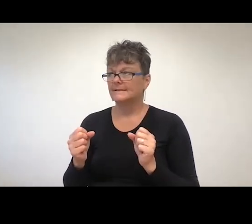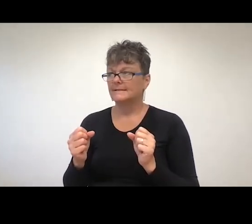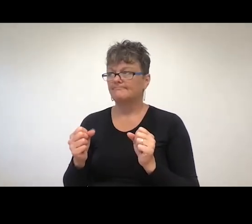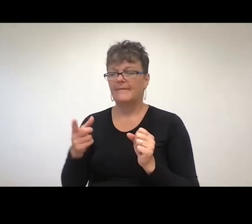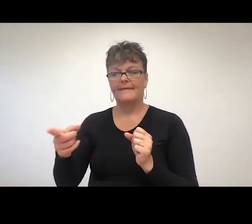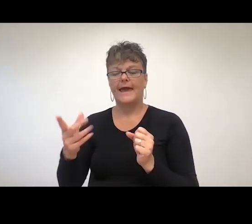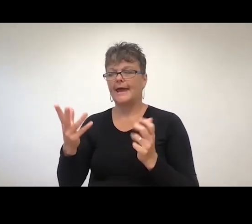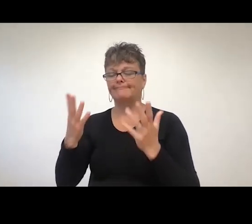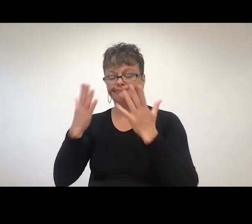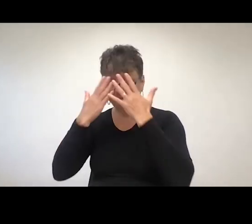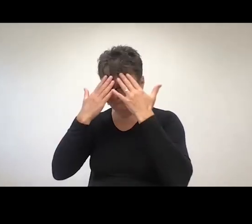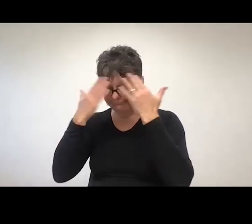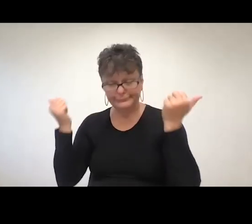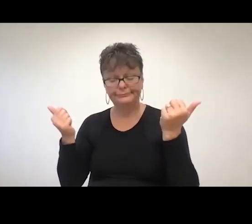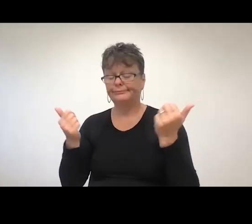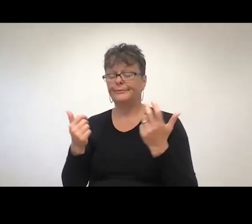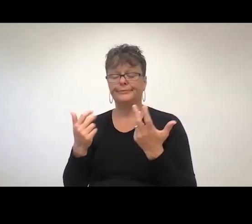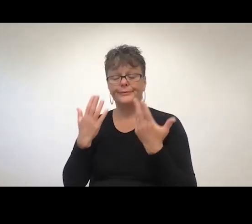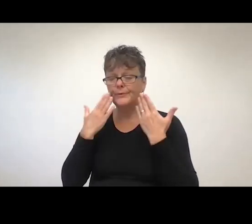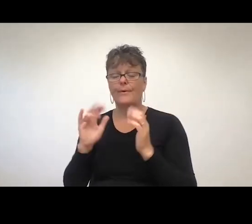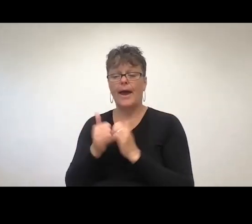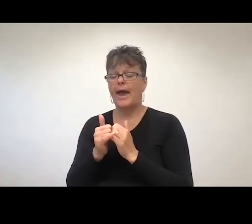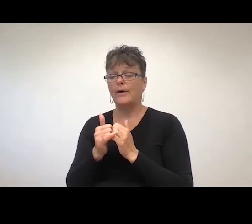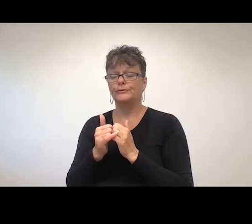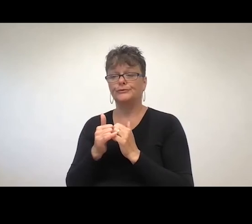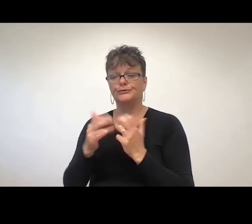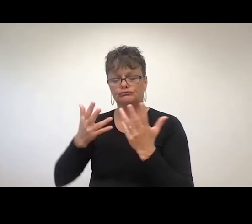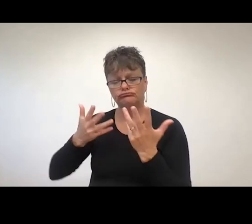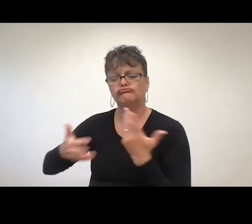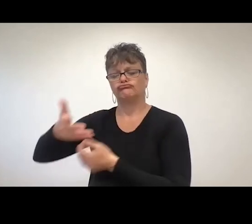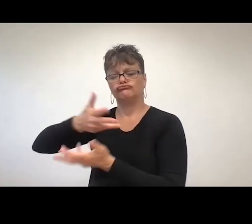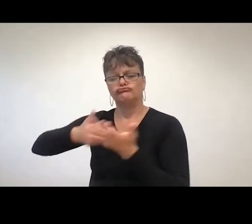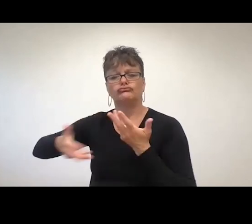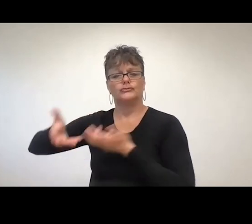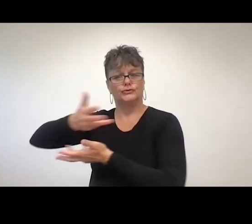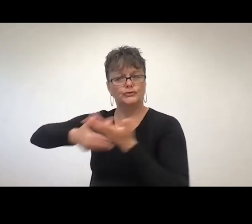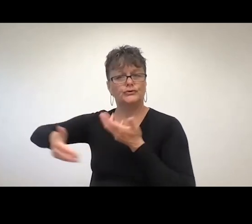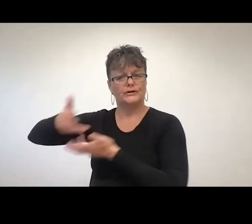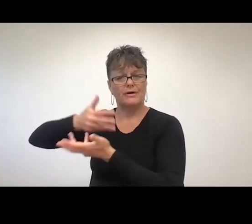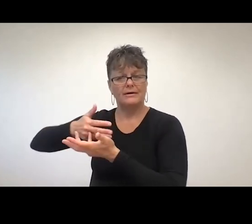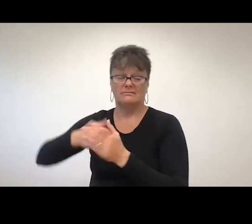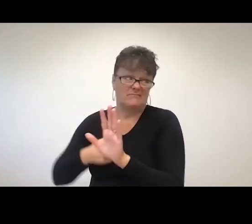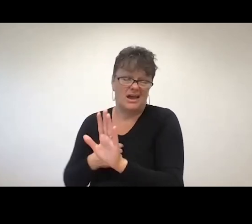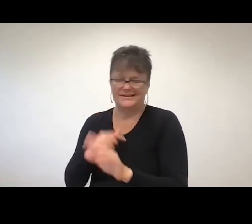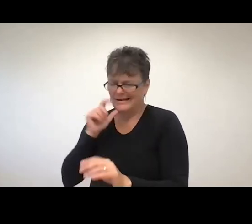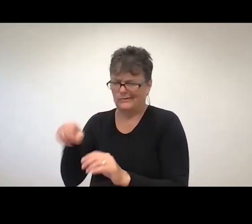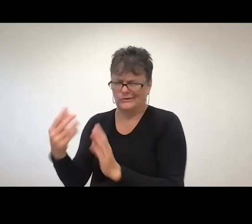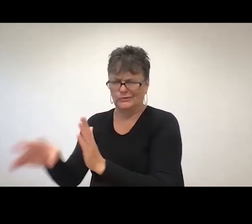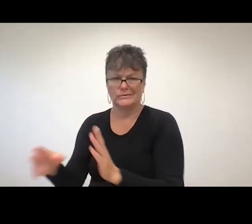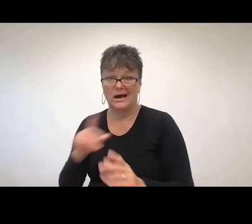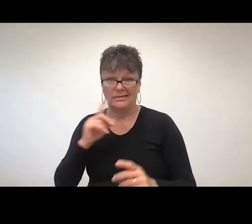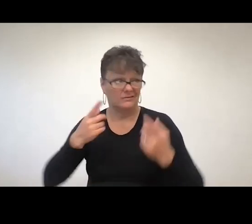interact at a social level. And again, I know that's a broad generalization, but I would say that societally, we have lost some of those